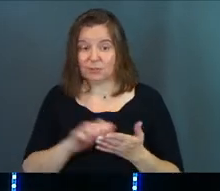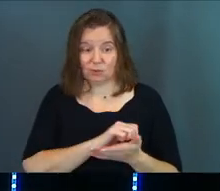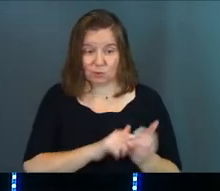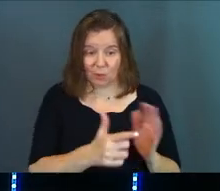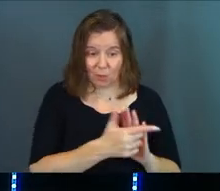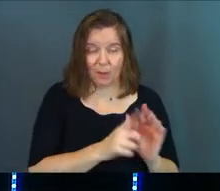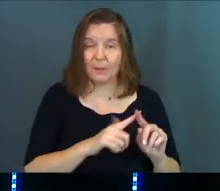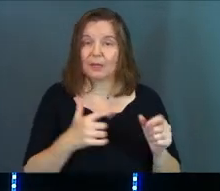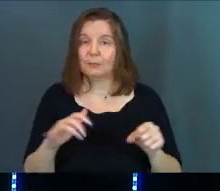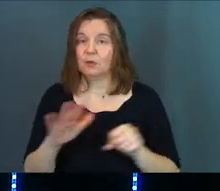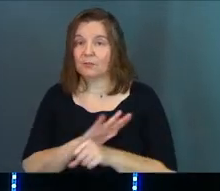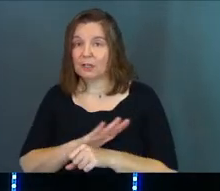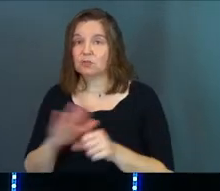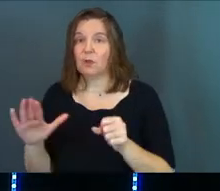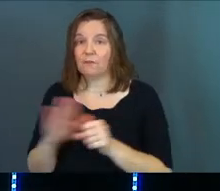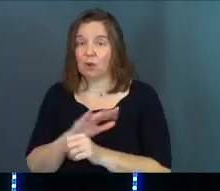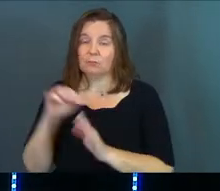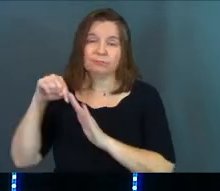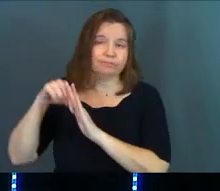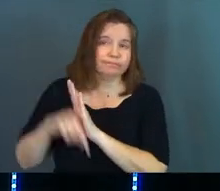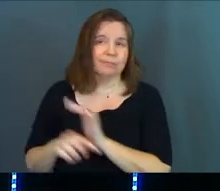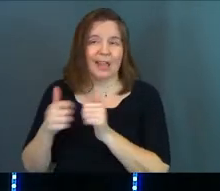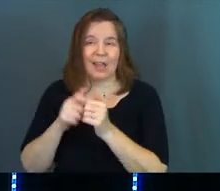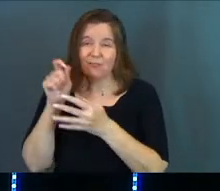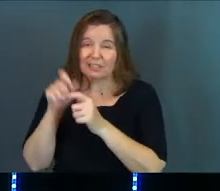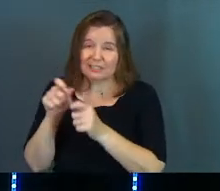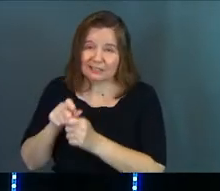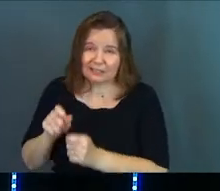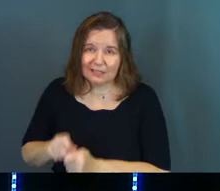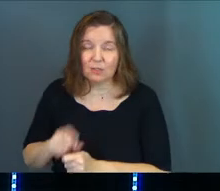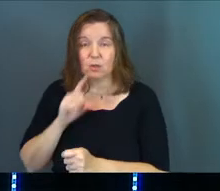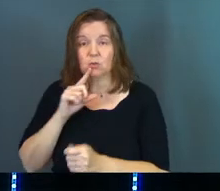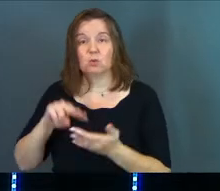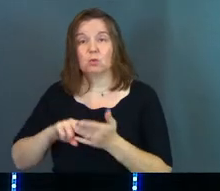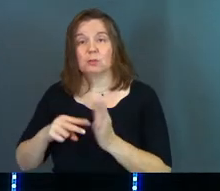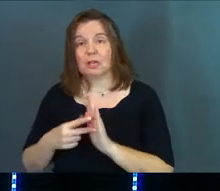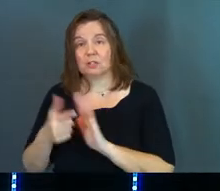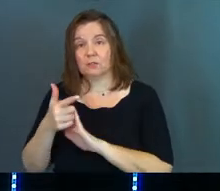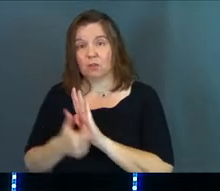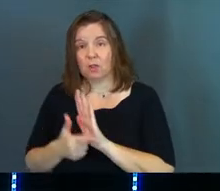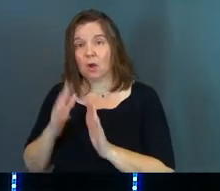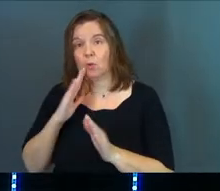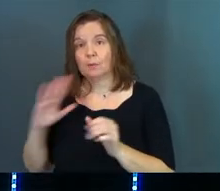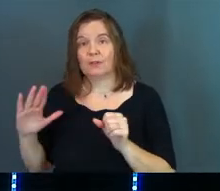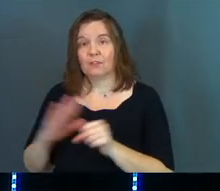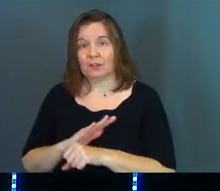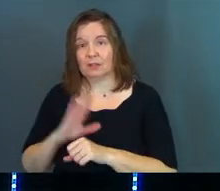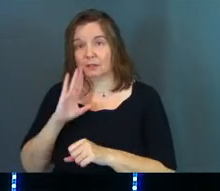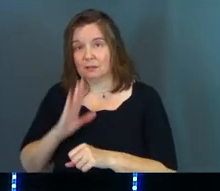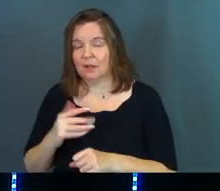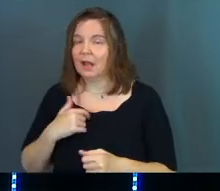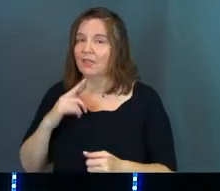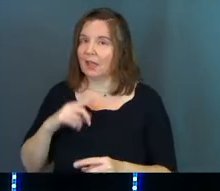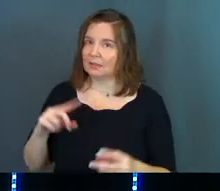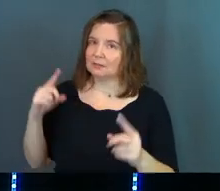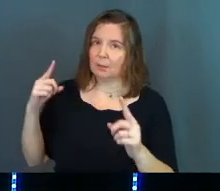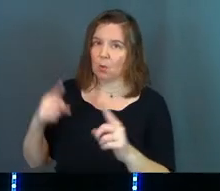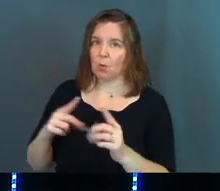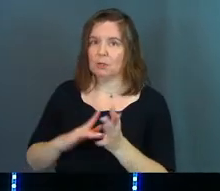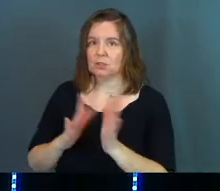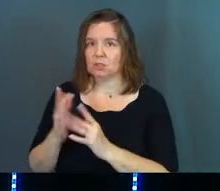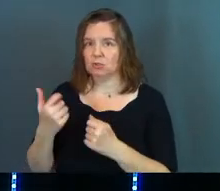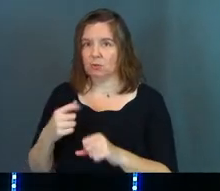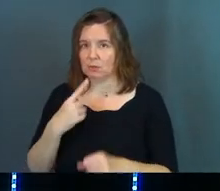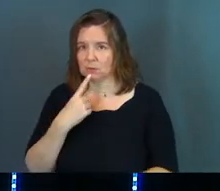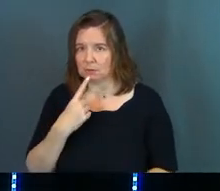fulfill it and fulfill it to the fullest extent, every detail, the true intention of the law will be fulfilled. I think that's the point that Jesus is